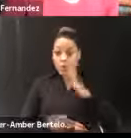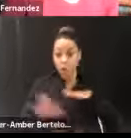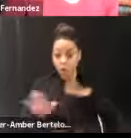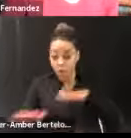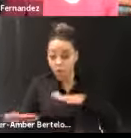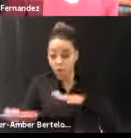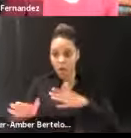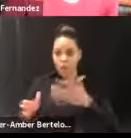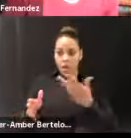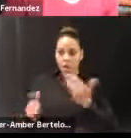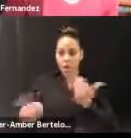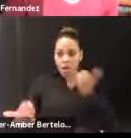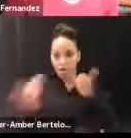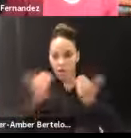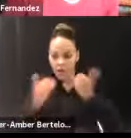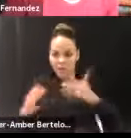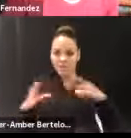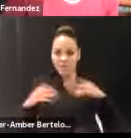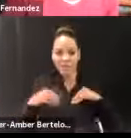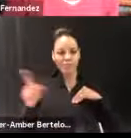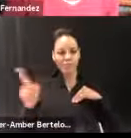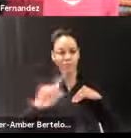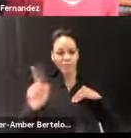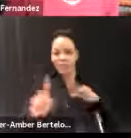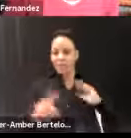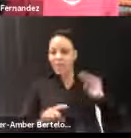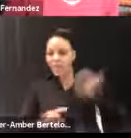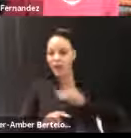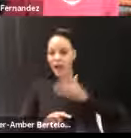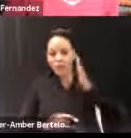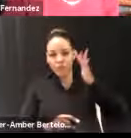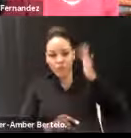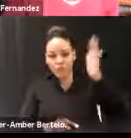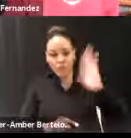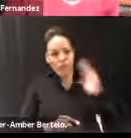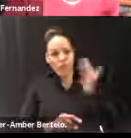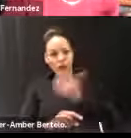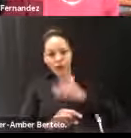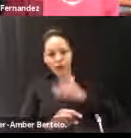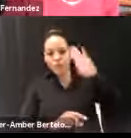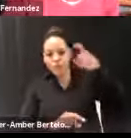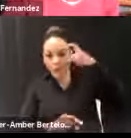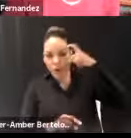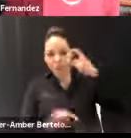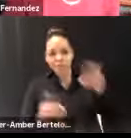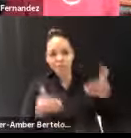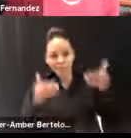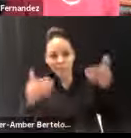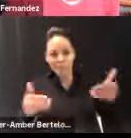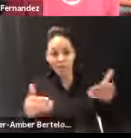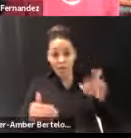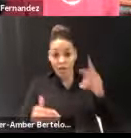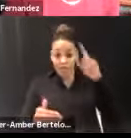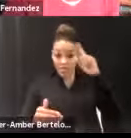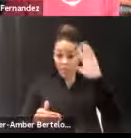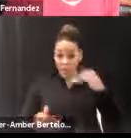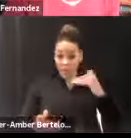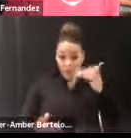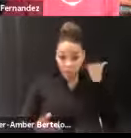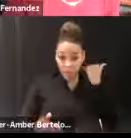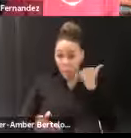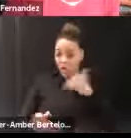is our Bronx and our future that we fight back and fight forward for. Think we'd give in? Give our lives